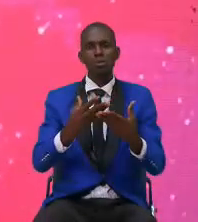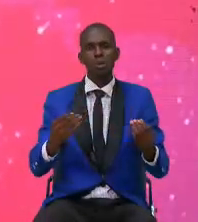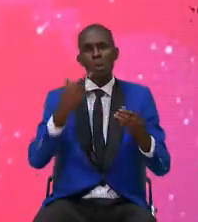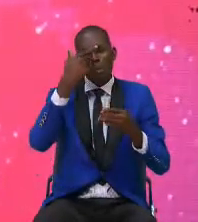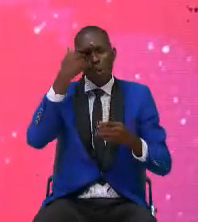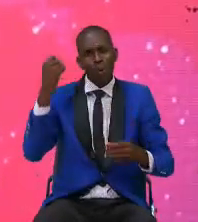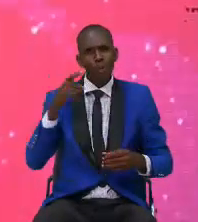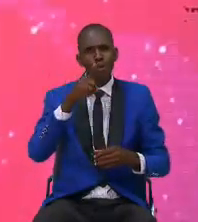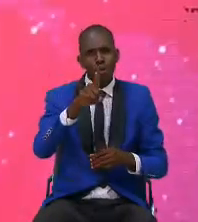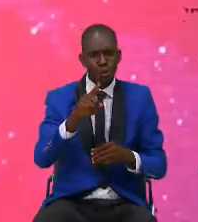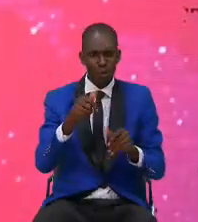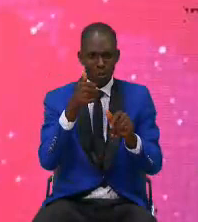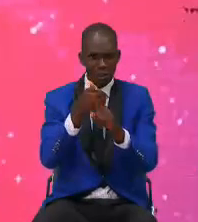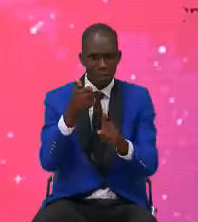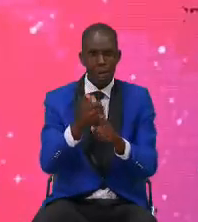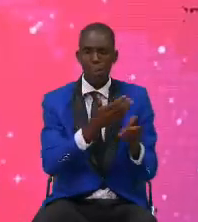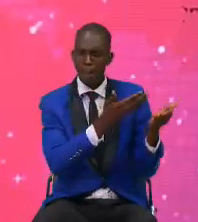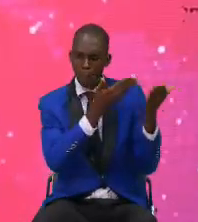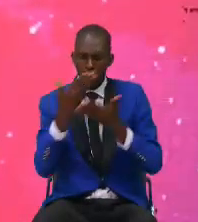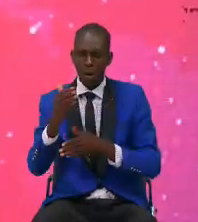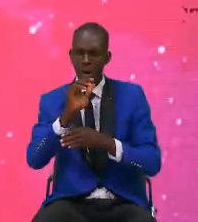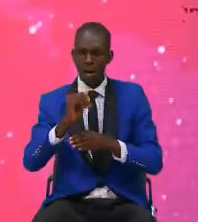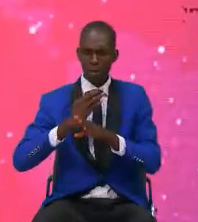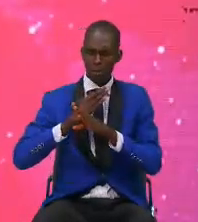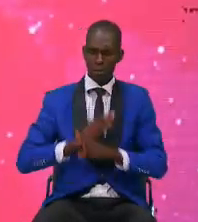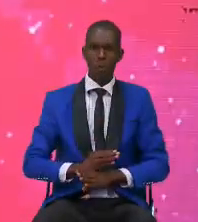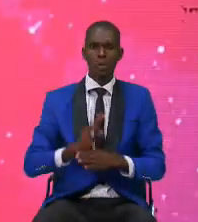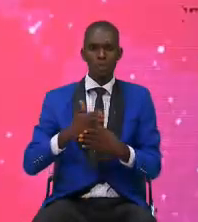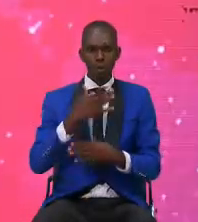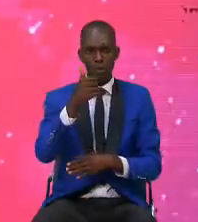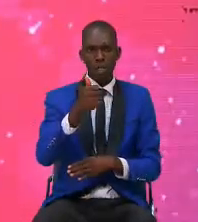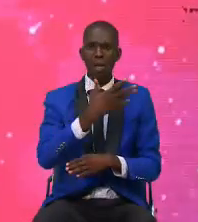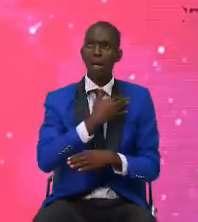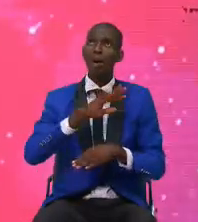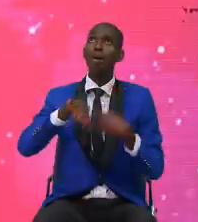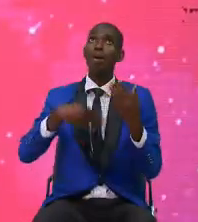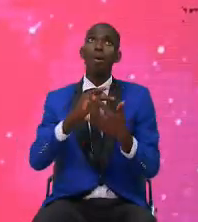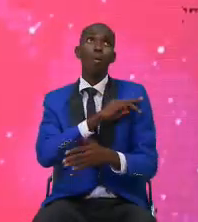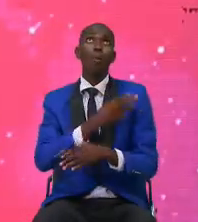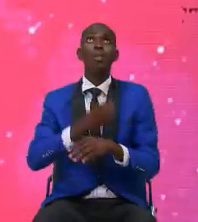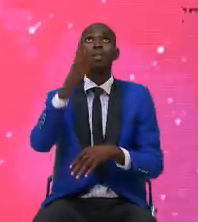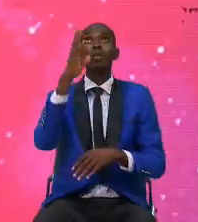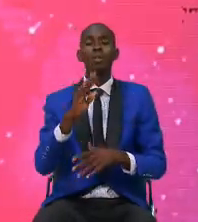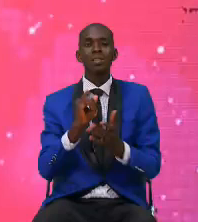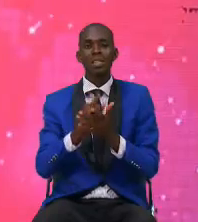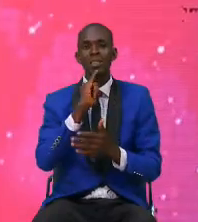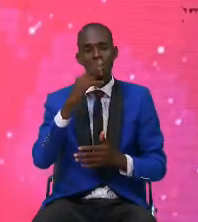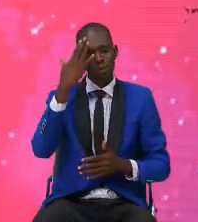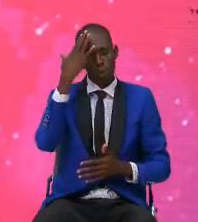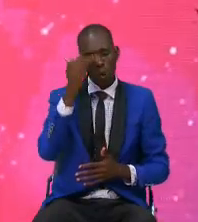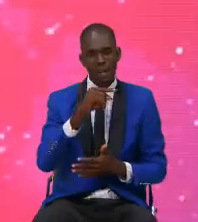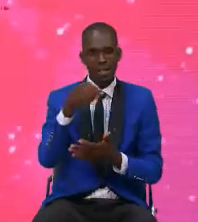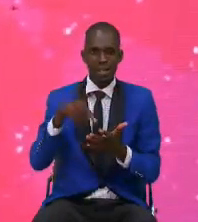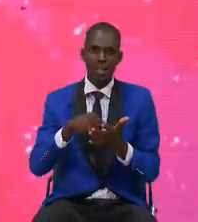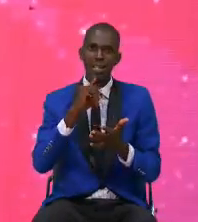a barrier between yourself and the Almighty God, that's why this is coming. That's the